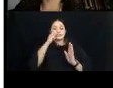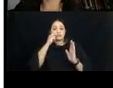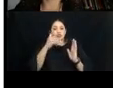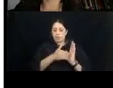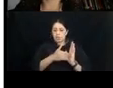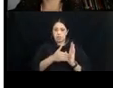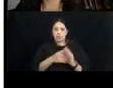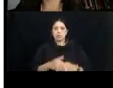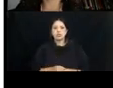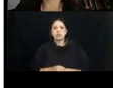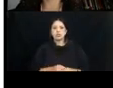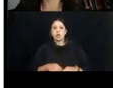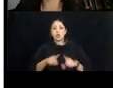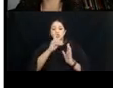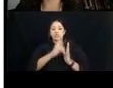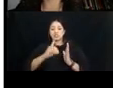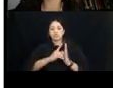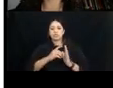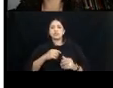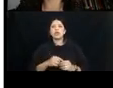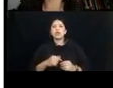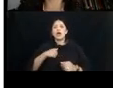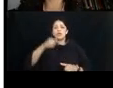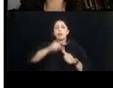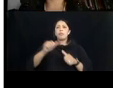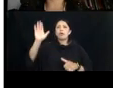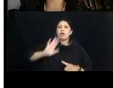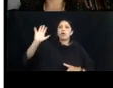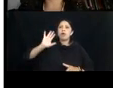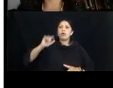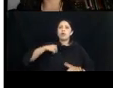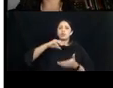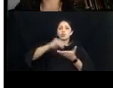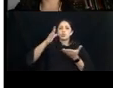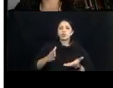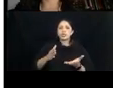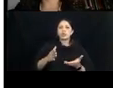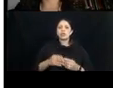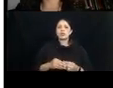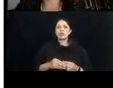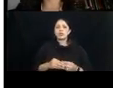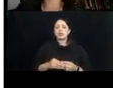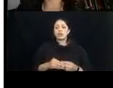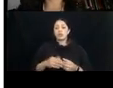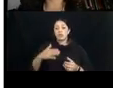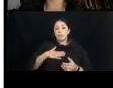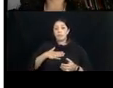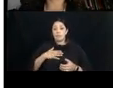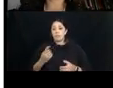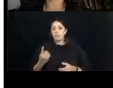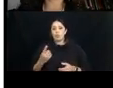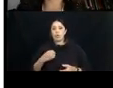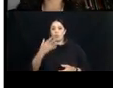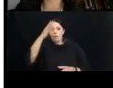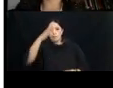I remember vividly when I was an honor student being asked by the white counselor what my father did for a living, and